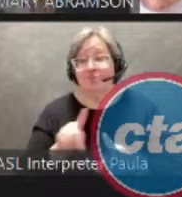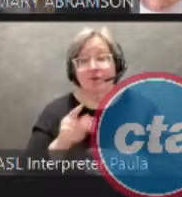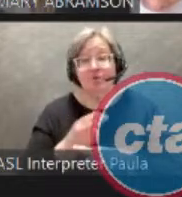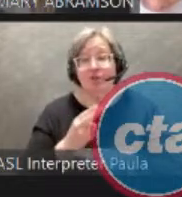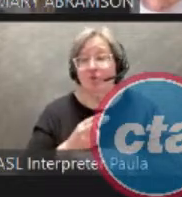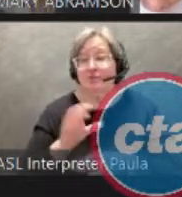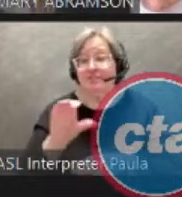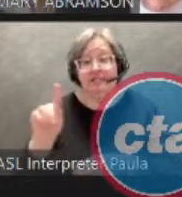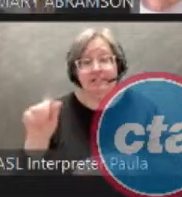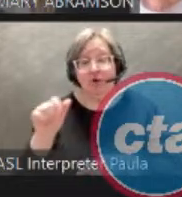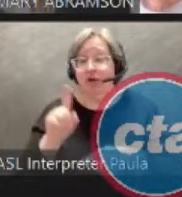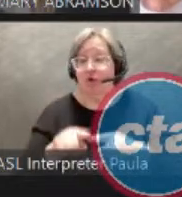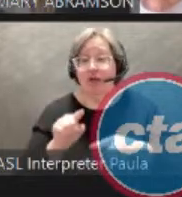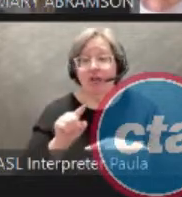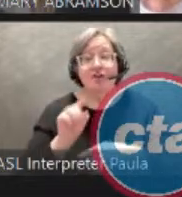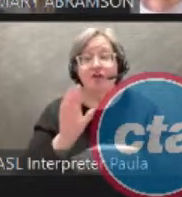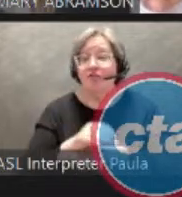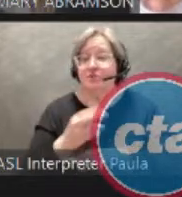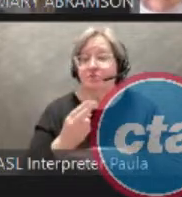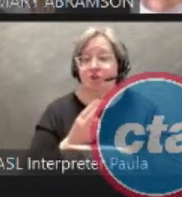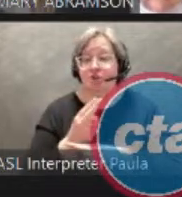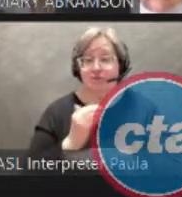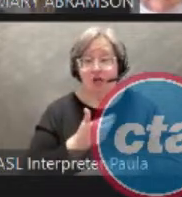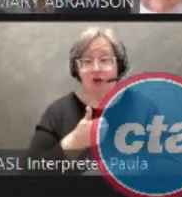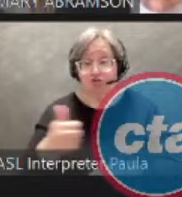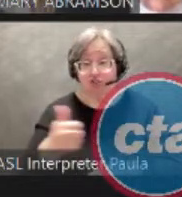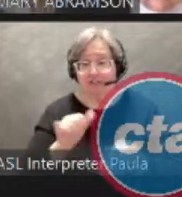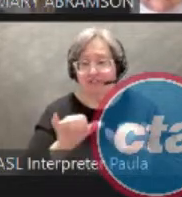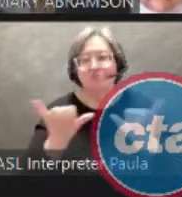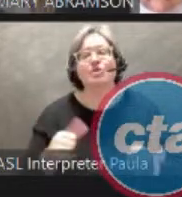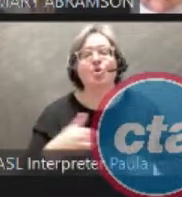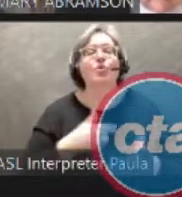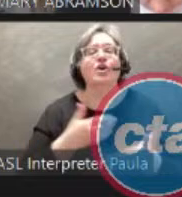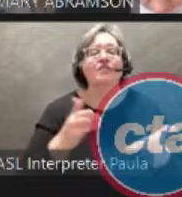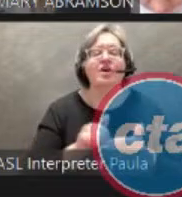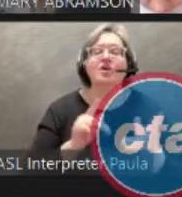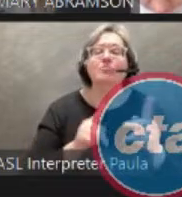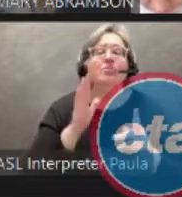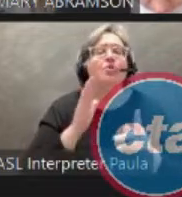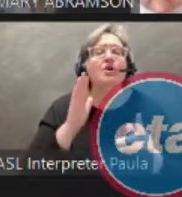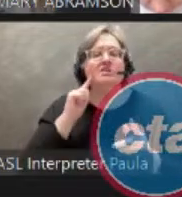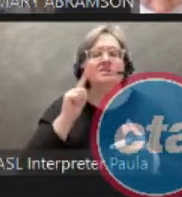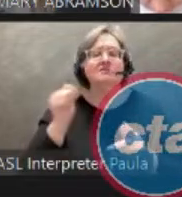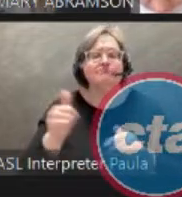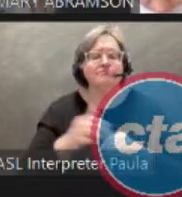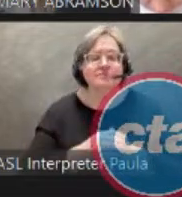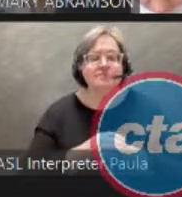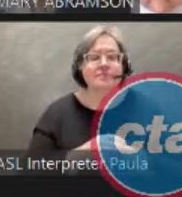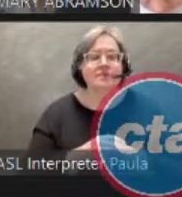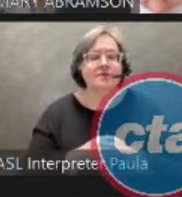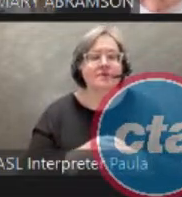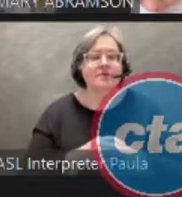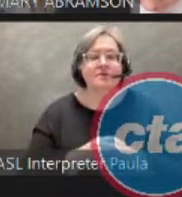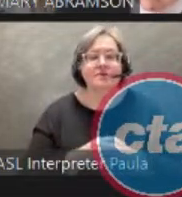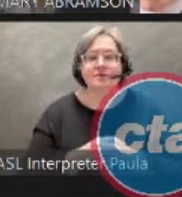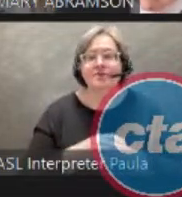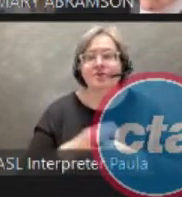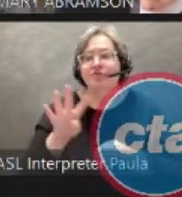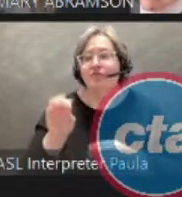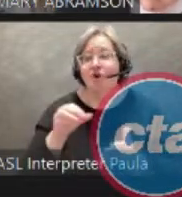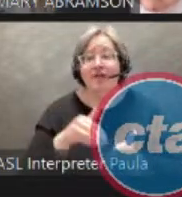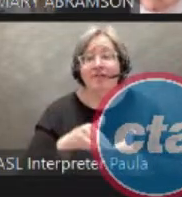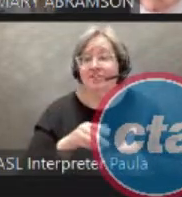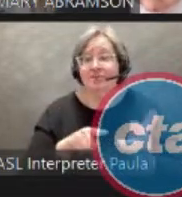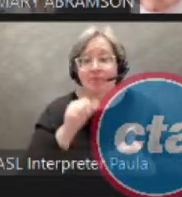system. We can't force them to use our shuttle system. That's what we're offering them. We know that people will make their own choices, especially that other 40-some thousand people that are